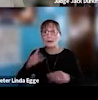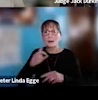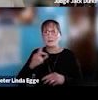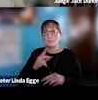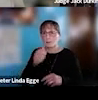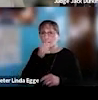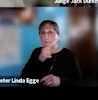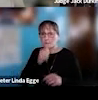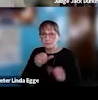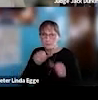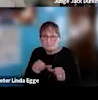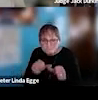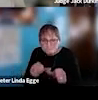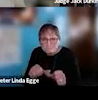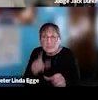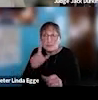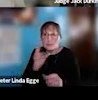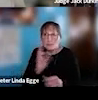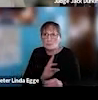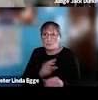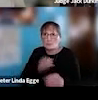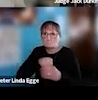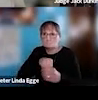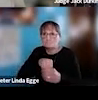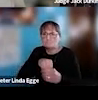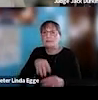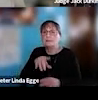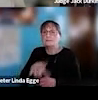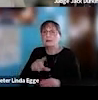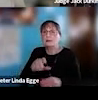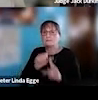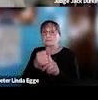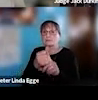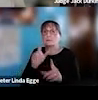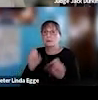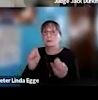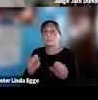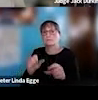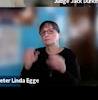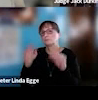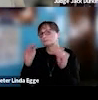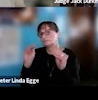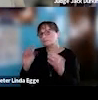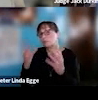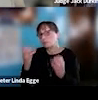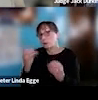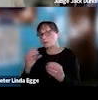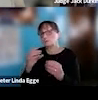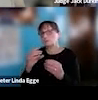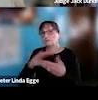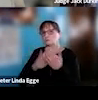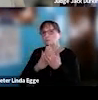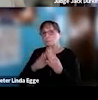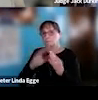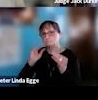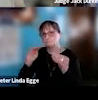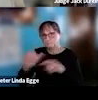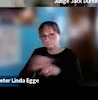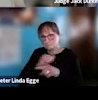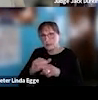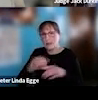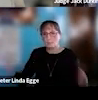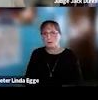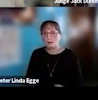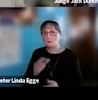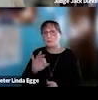persistence that you continue to engage in, and then also being in a situation where you're able to teach those who want to be taught, like where we're here in the fellowship and we're